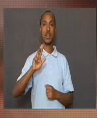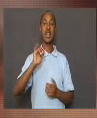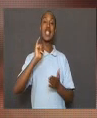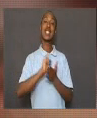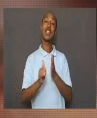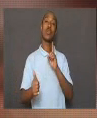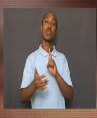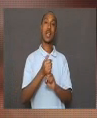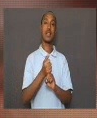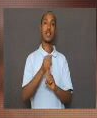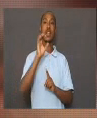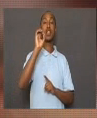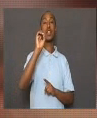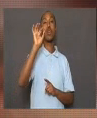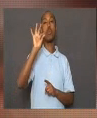that contains